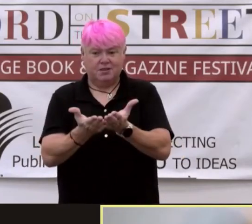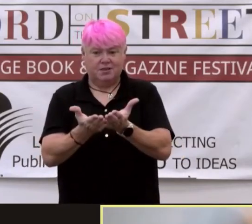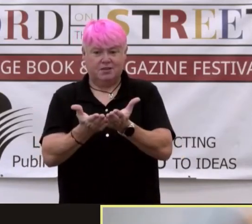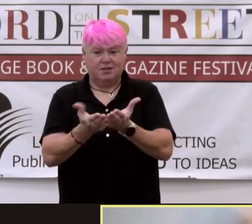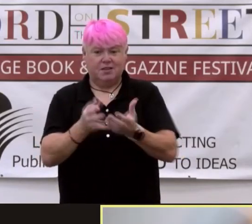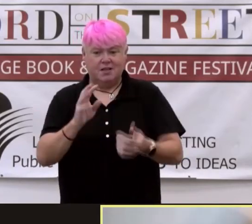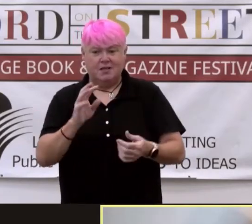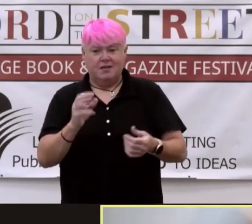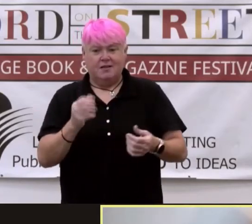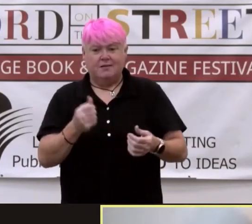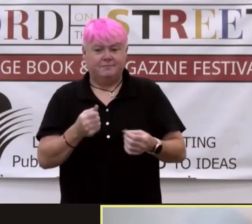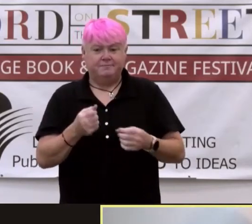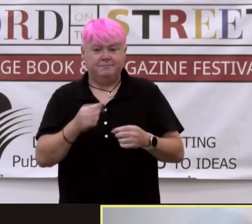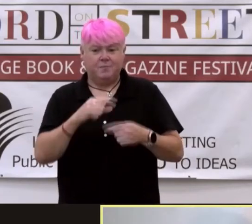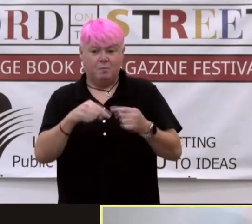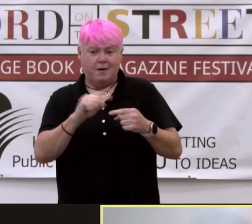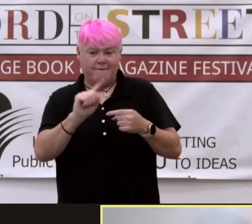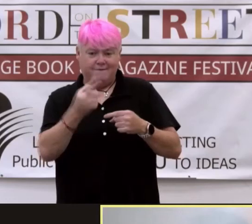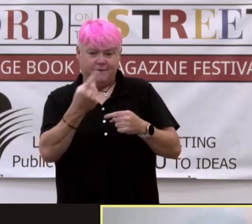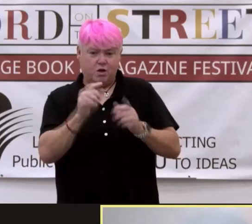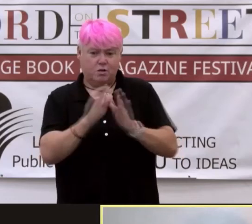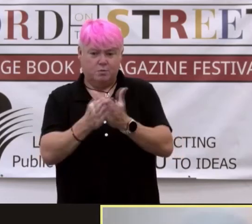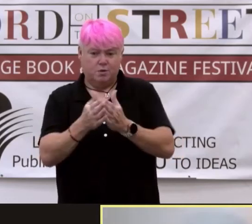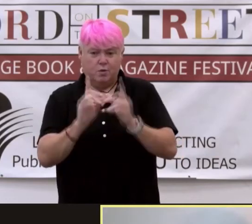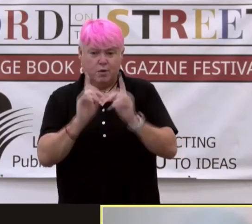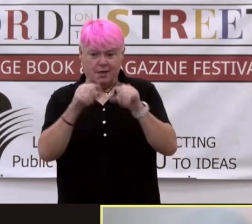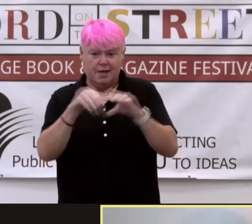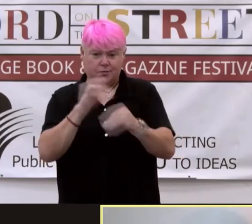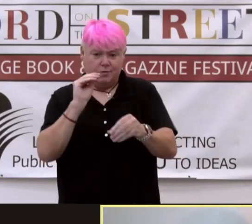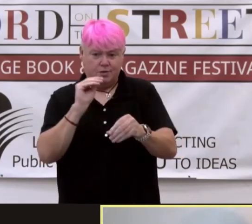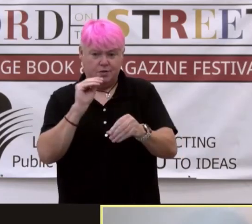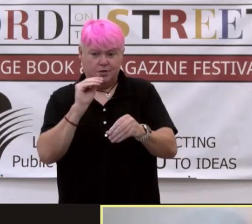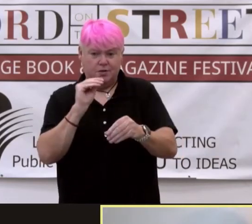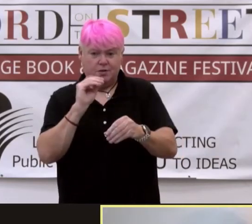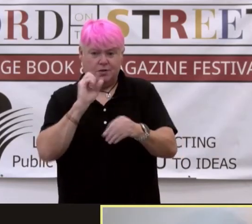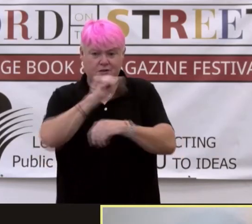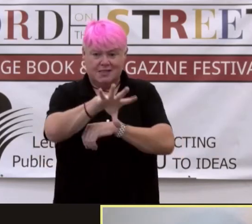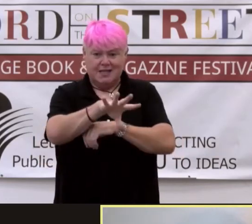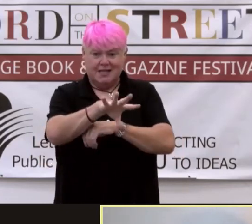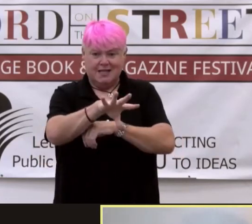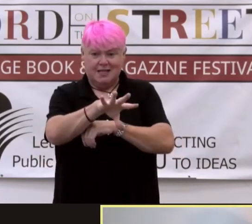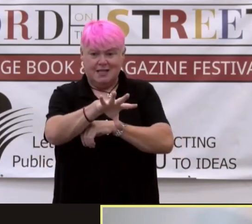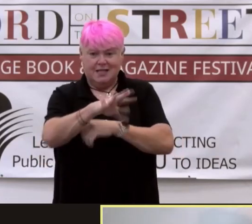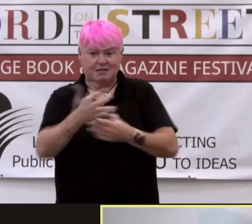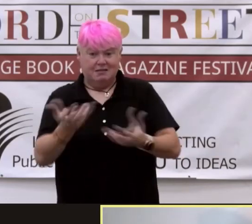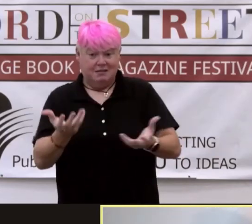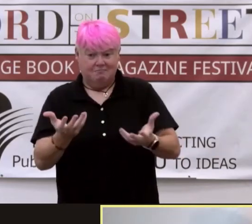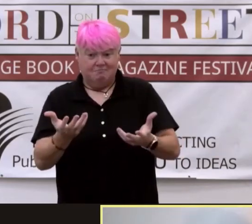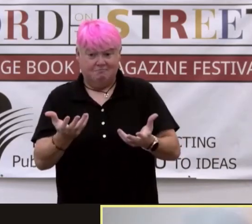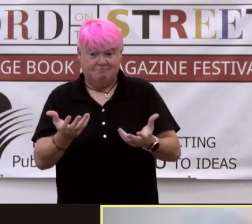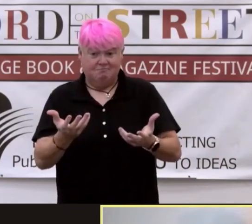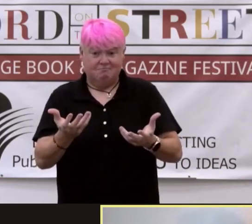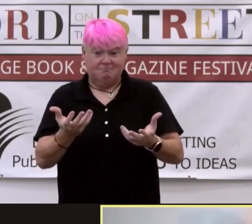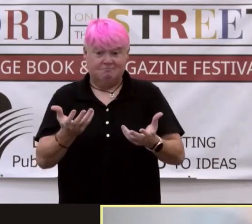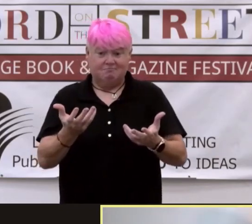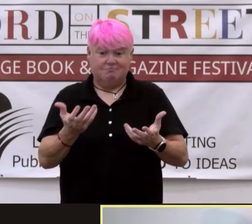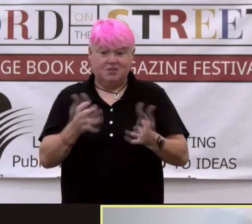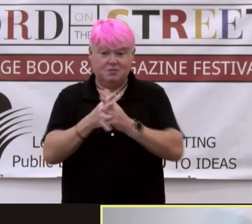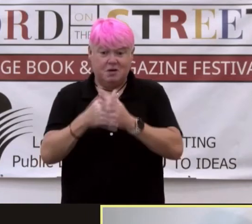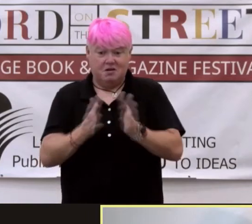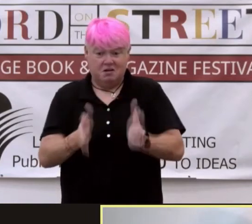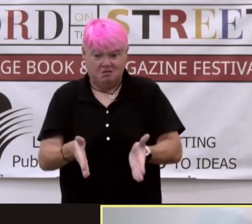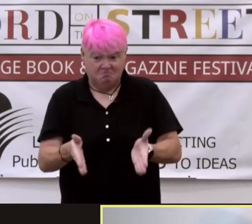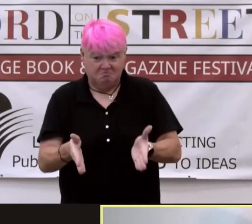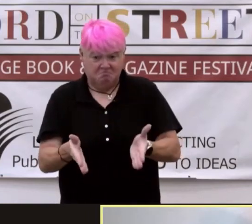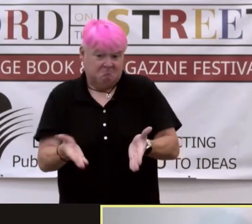towns. So when my first book went out, I think it was my agent who was like, you could set it in a state, you know. So we did that, and she was American,